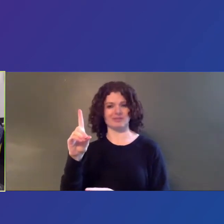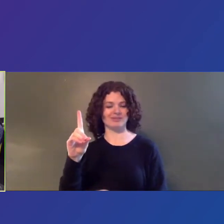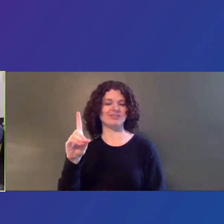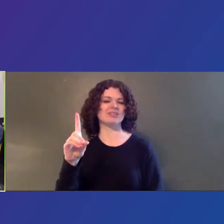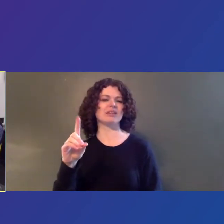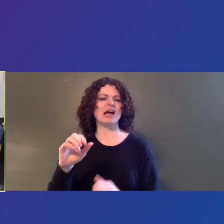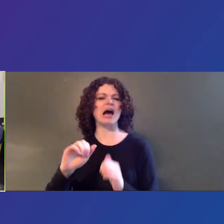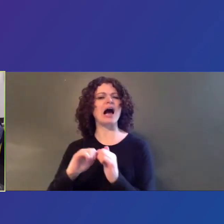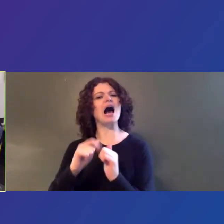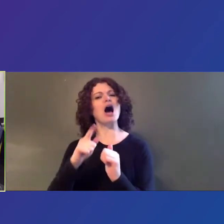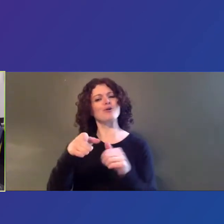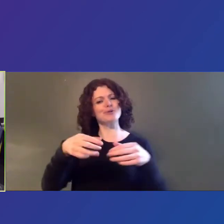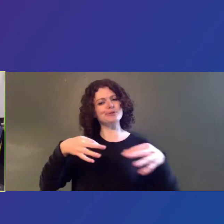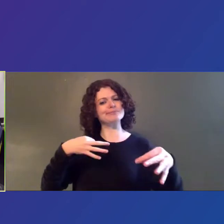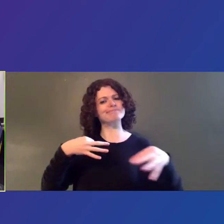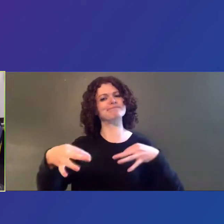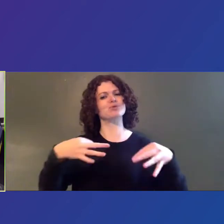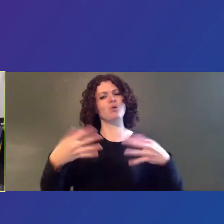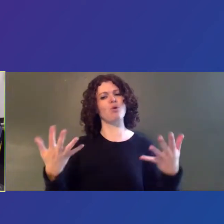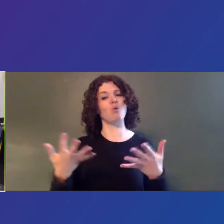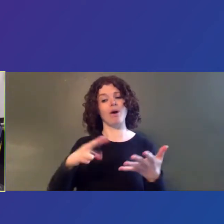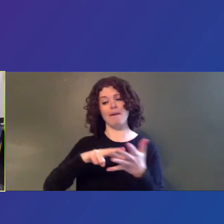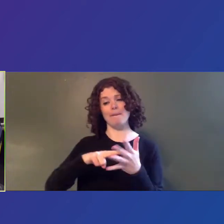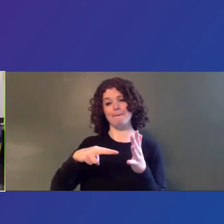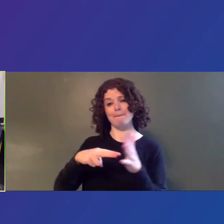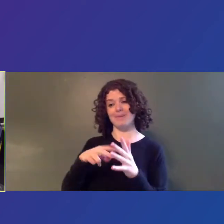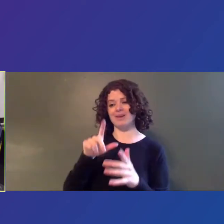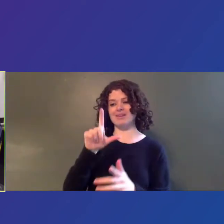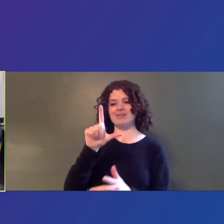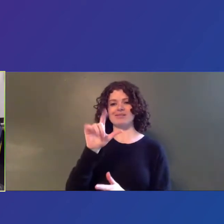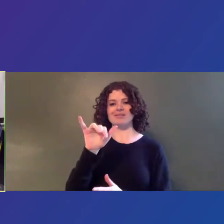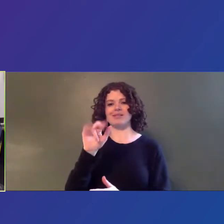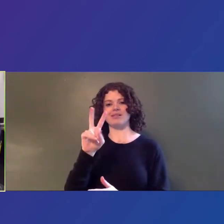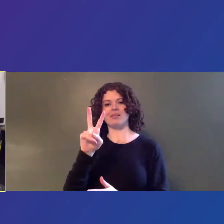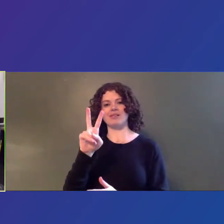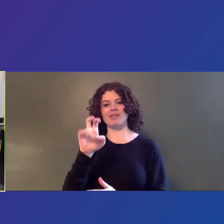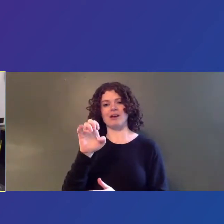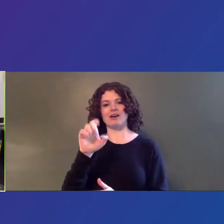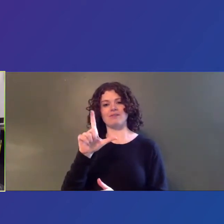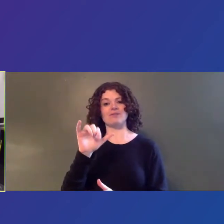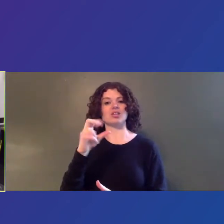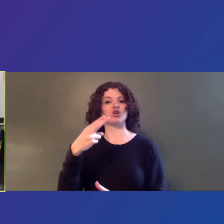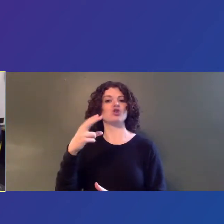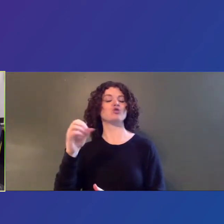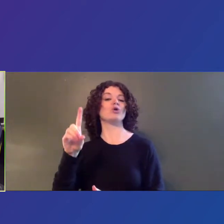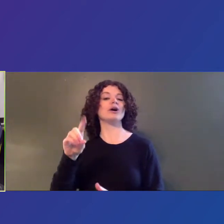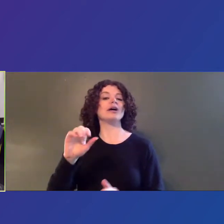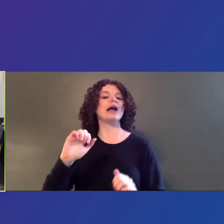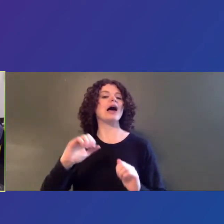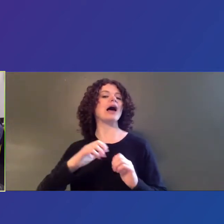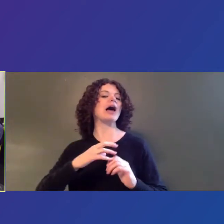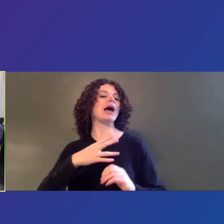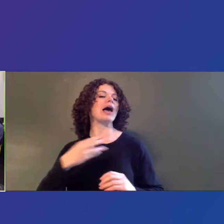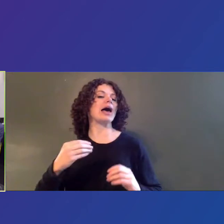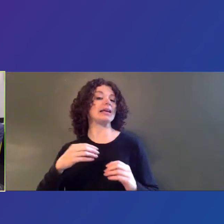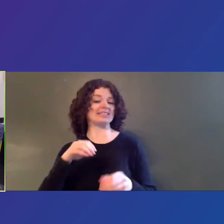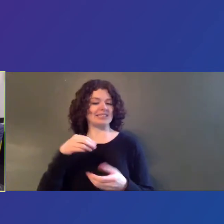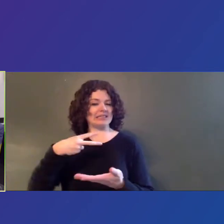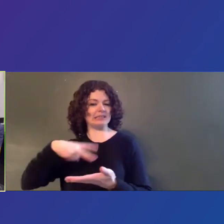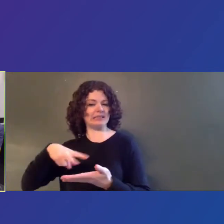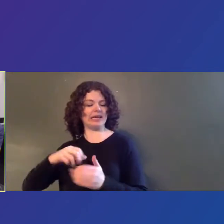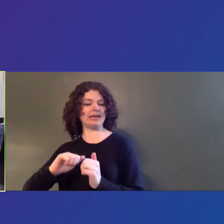and how dance has enabled you to pursue that? And that could mean